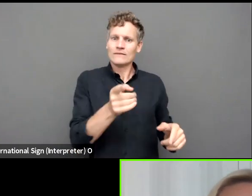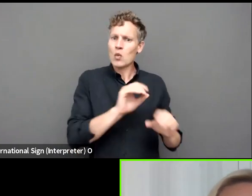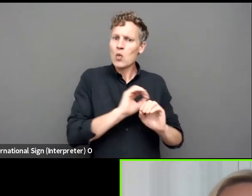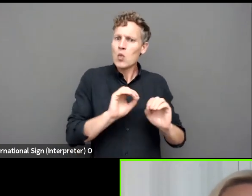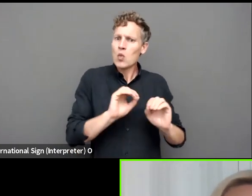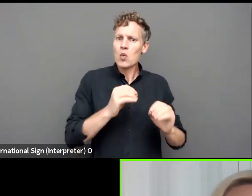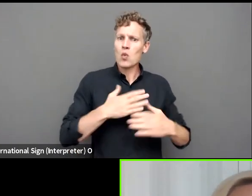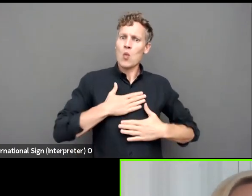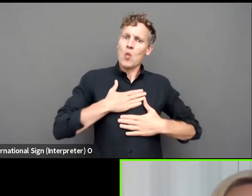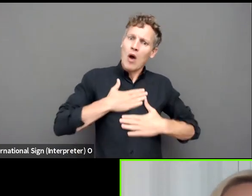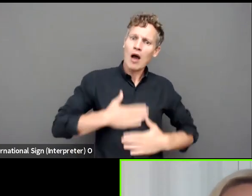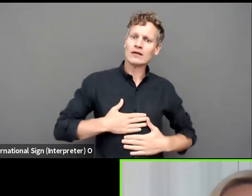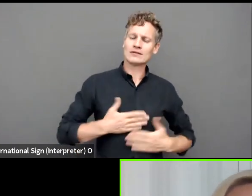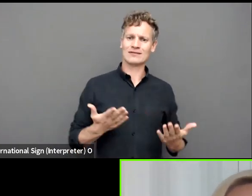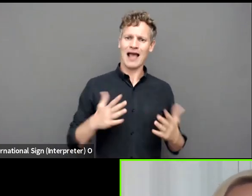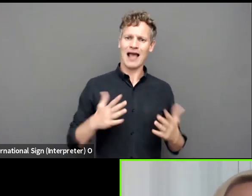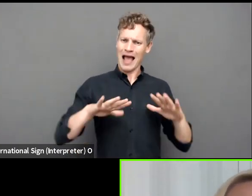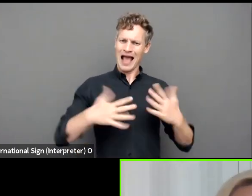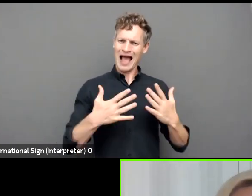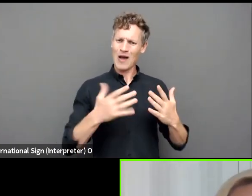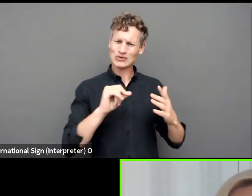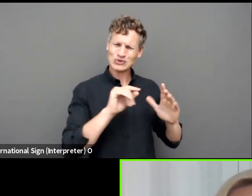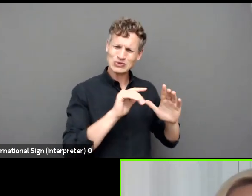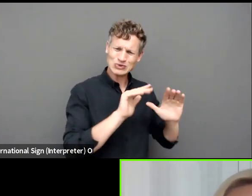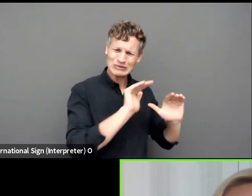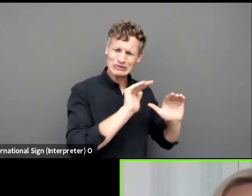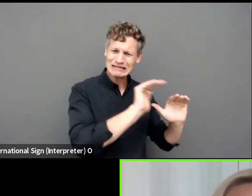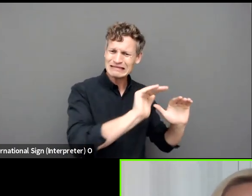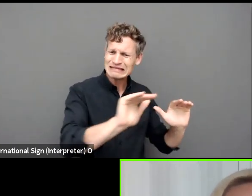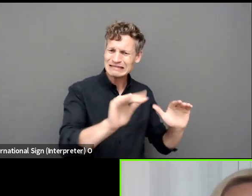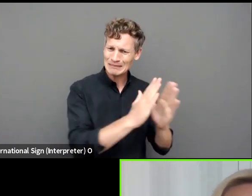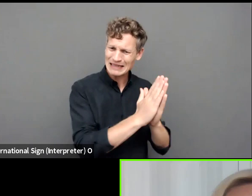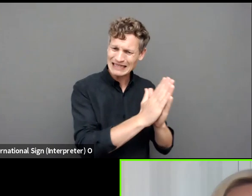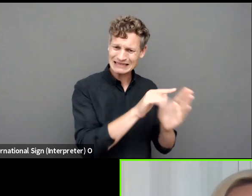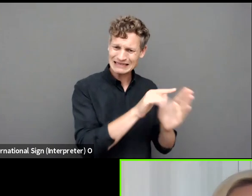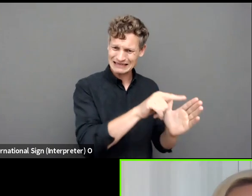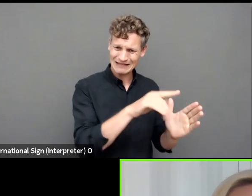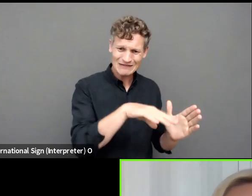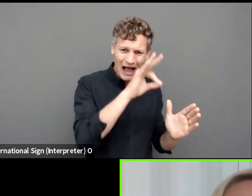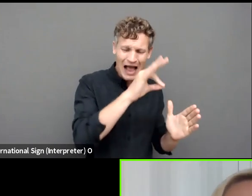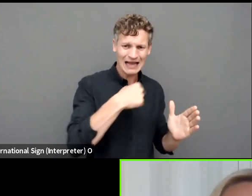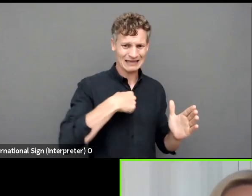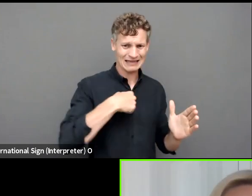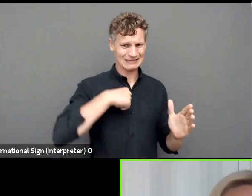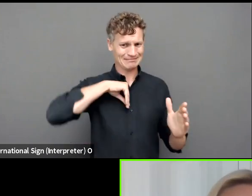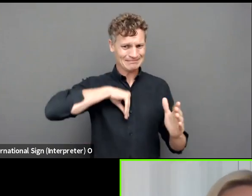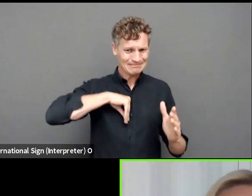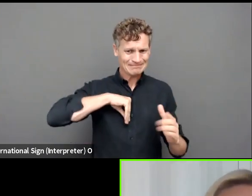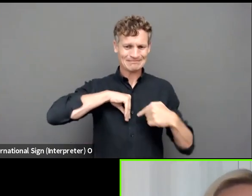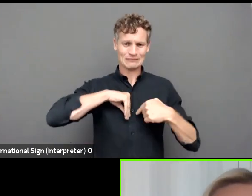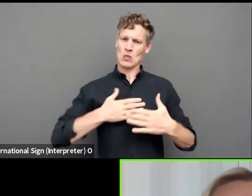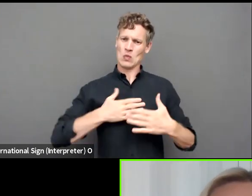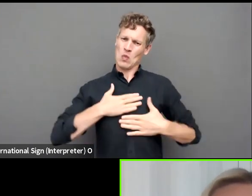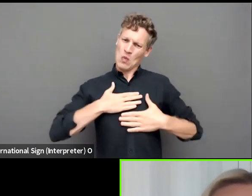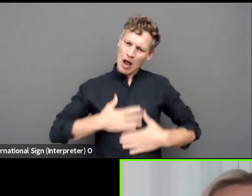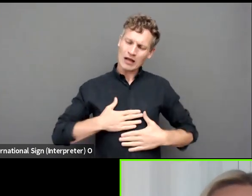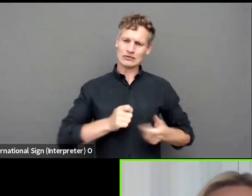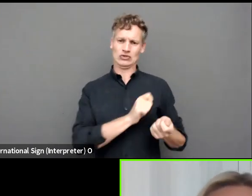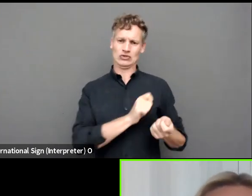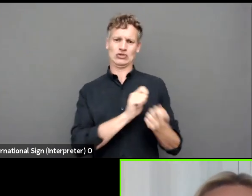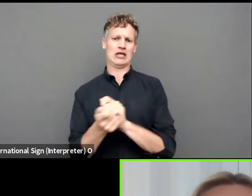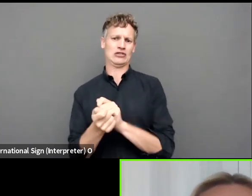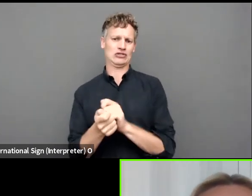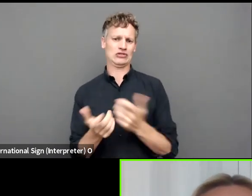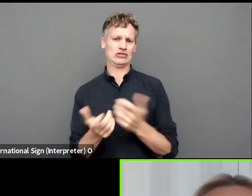minds? And I think this has two aspects. This is how I normally do it when I talk to even just purely male audiences in finance or tech,